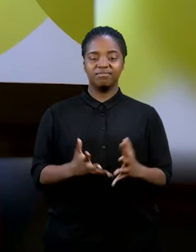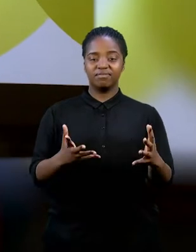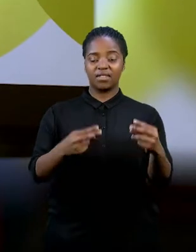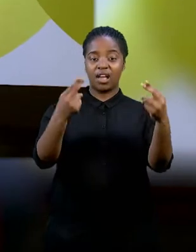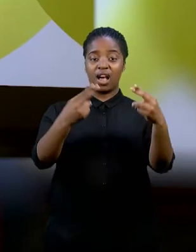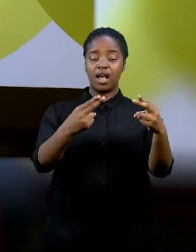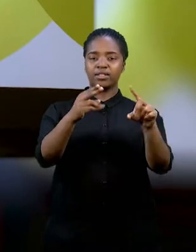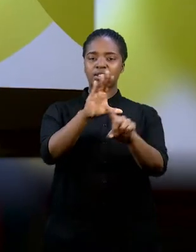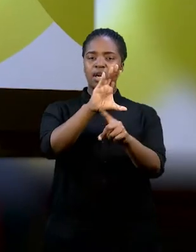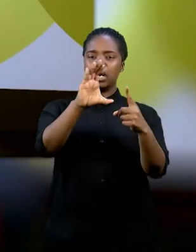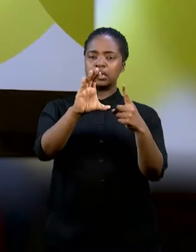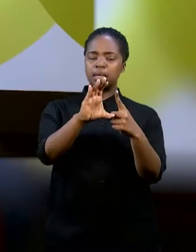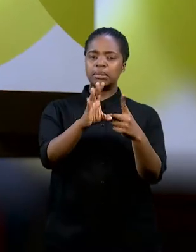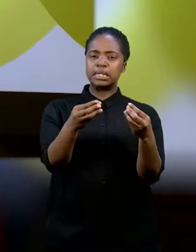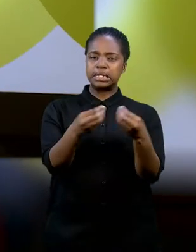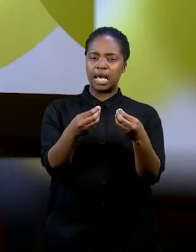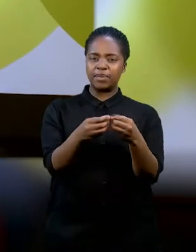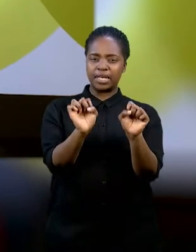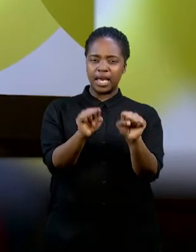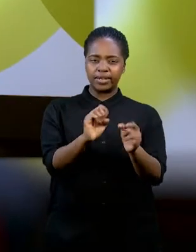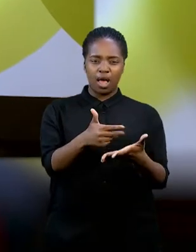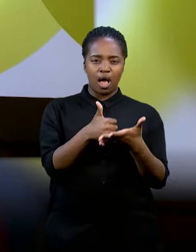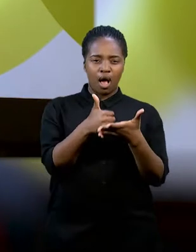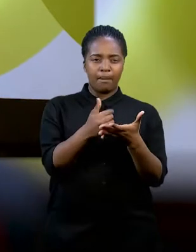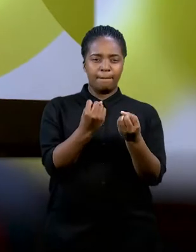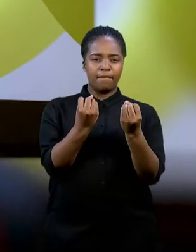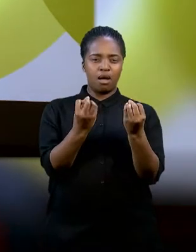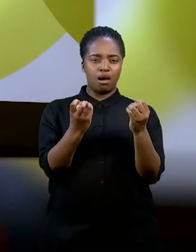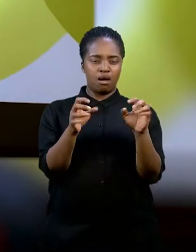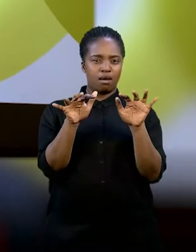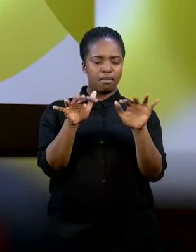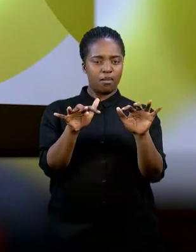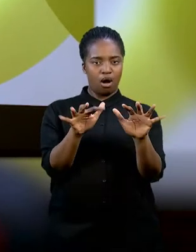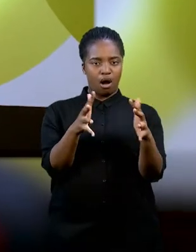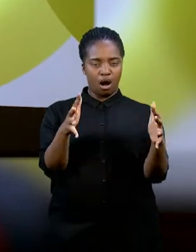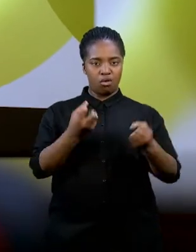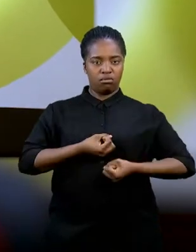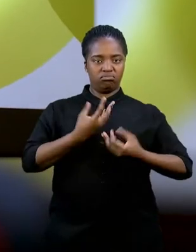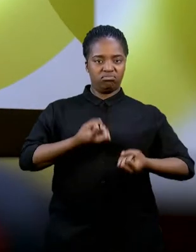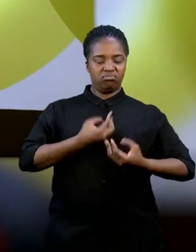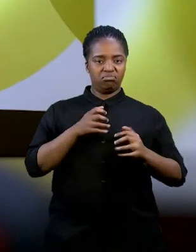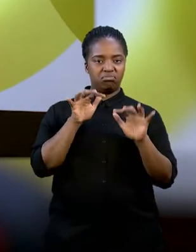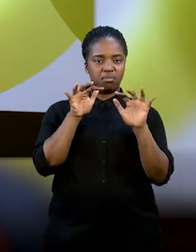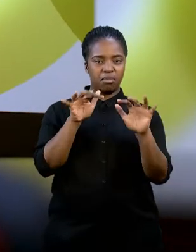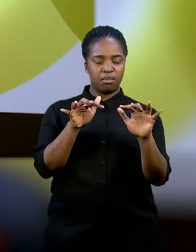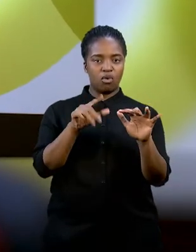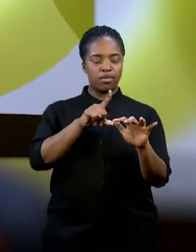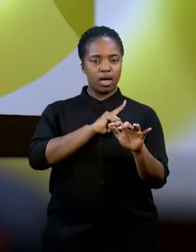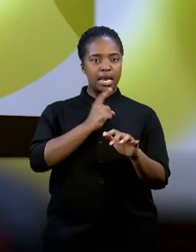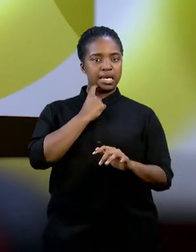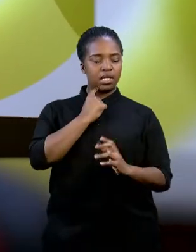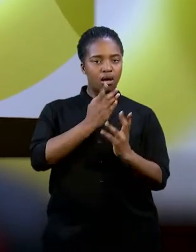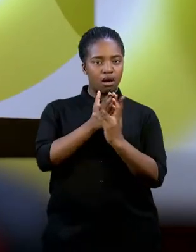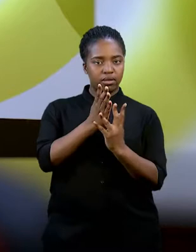Arts and culture ke edding ya dintho tse tlosang mekwallo ka ho khothatsa kutlwisisano le kamohelo ya batho ba sa